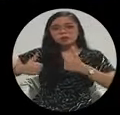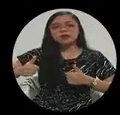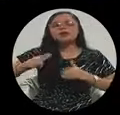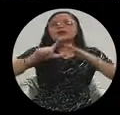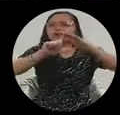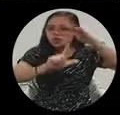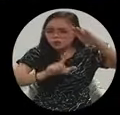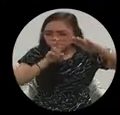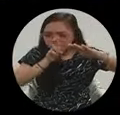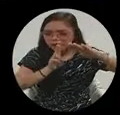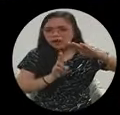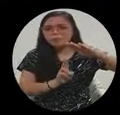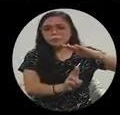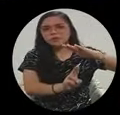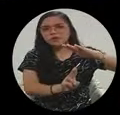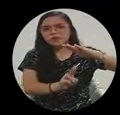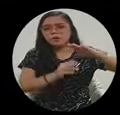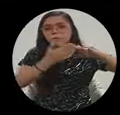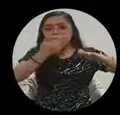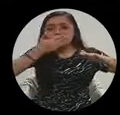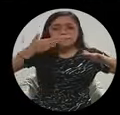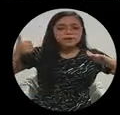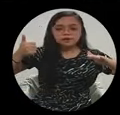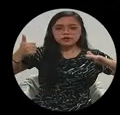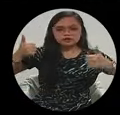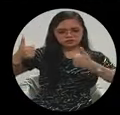mind, let it esteem other better than themselves.